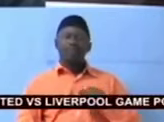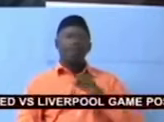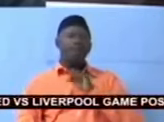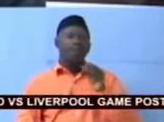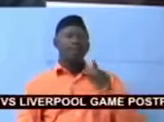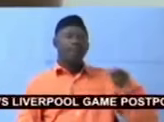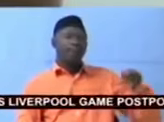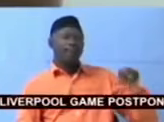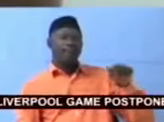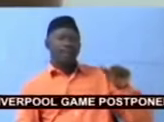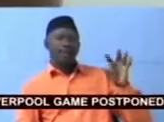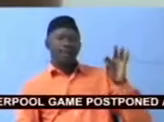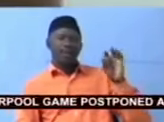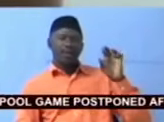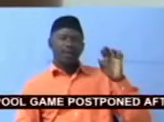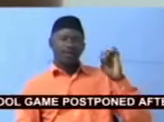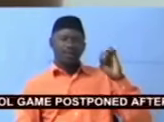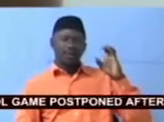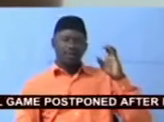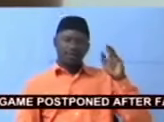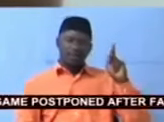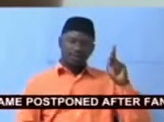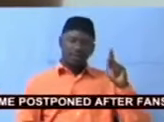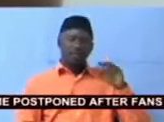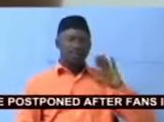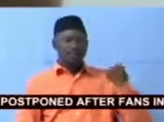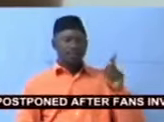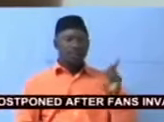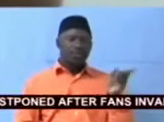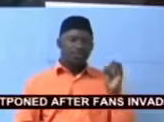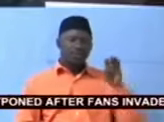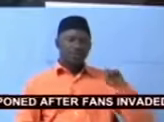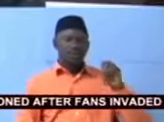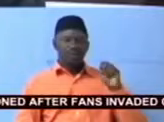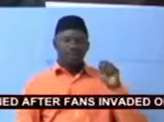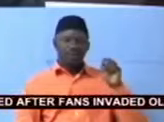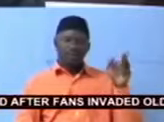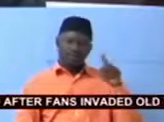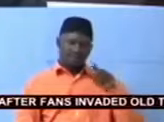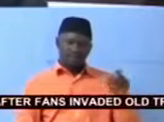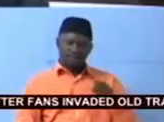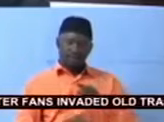Are you known by any other names? I am only known by Patrick Gomez.